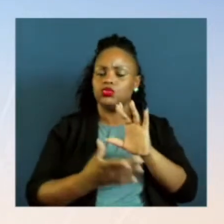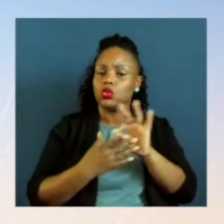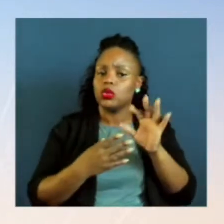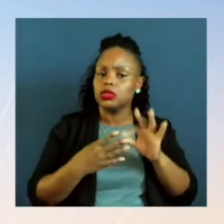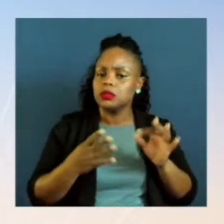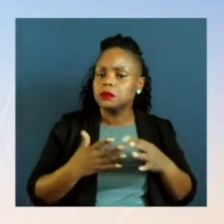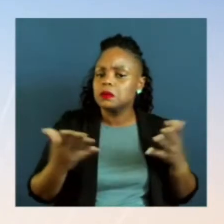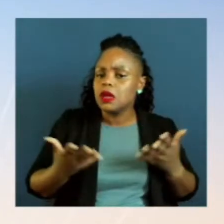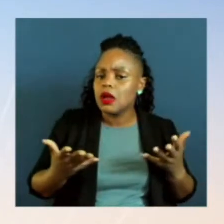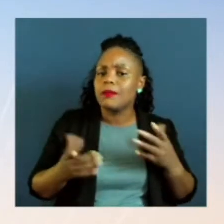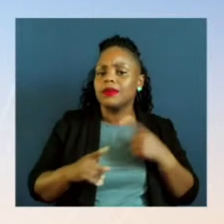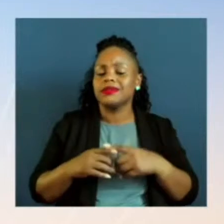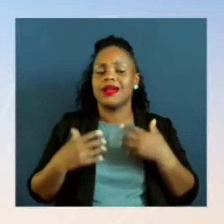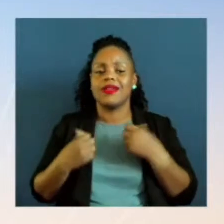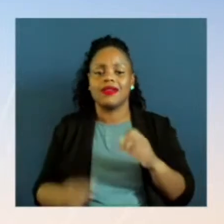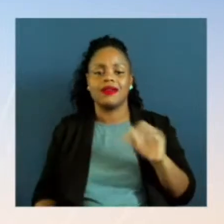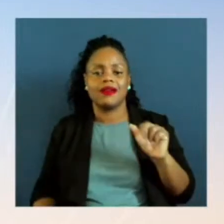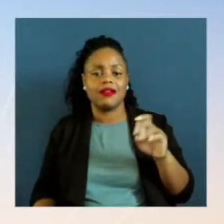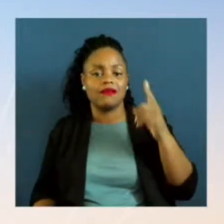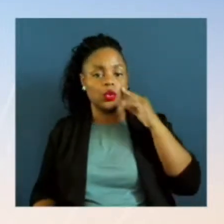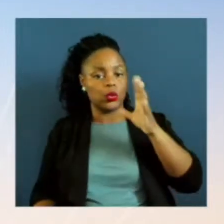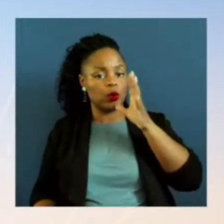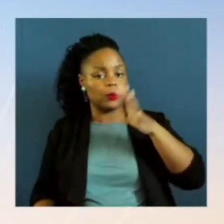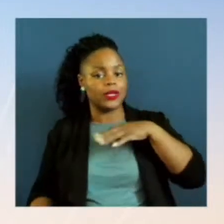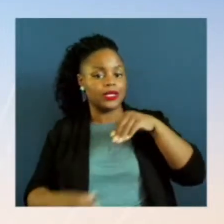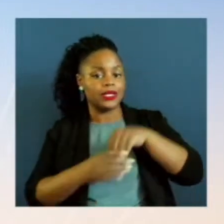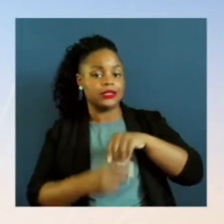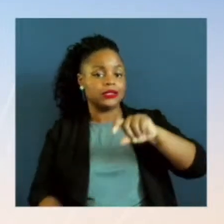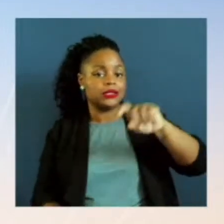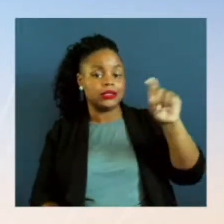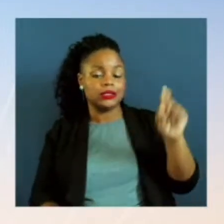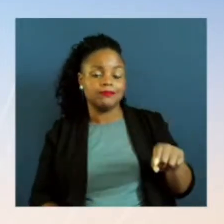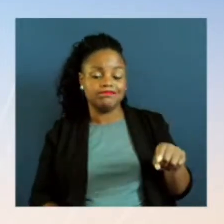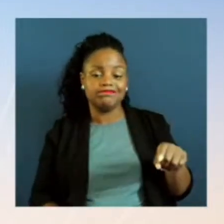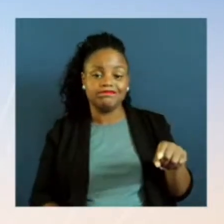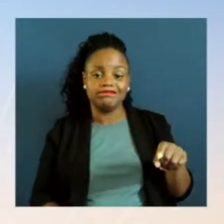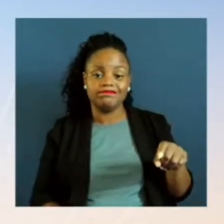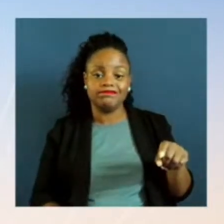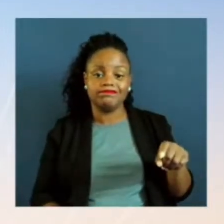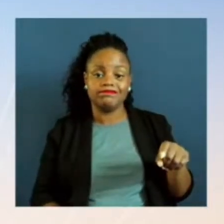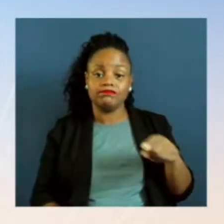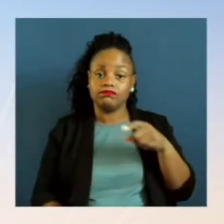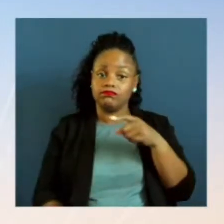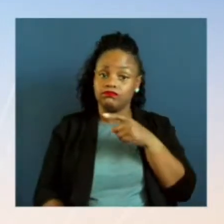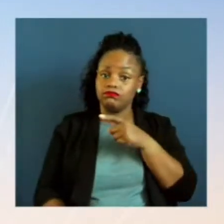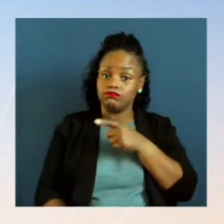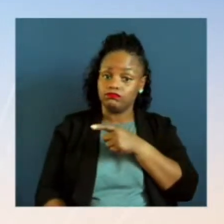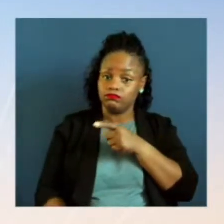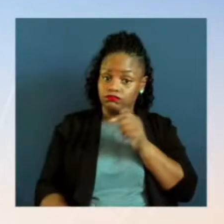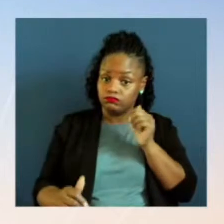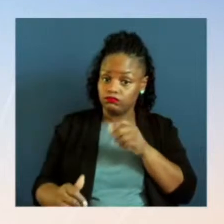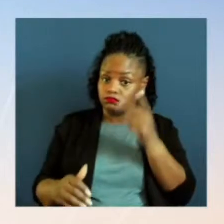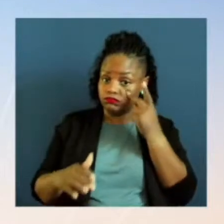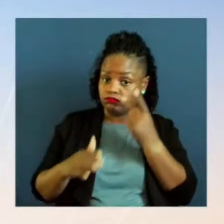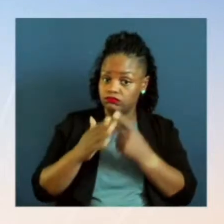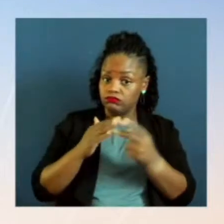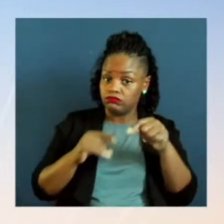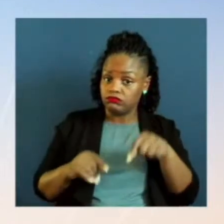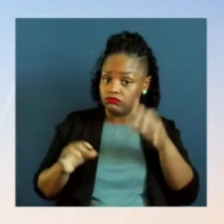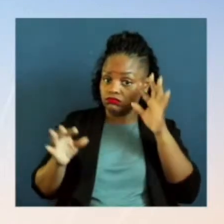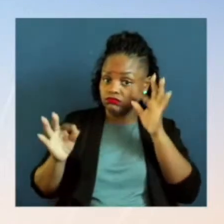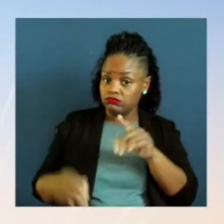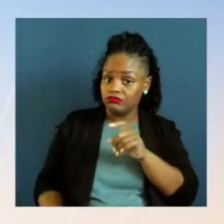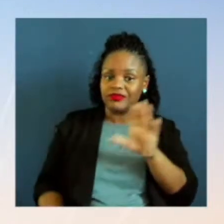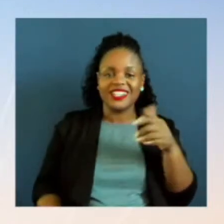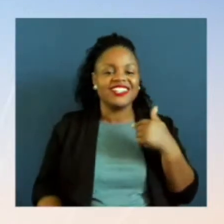Were you surprised by this ruling? We can never predict rulings, I will say, Steve. We certainly know the makeup of the